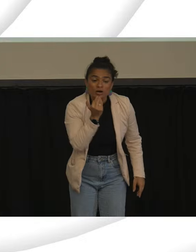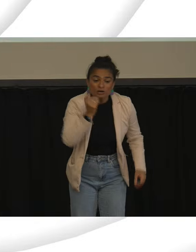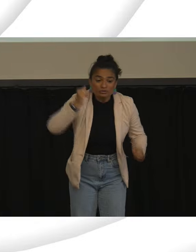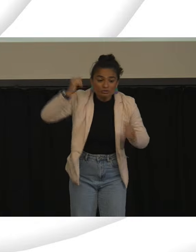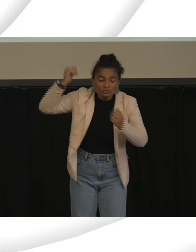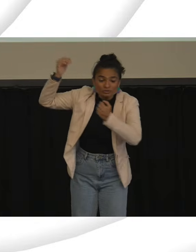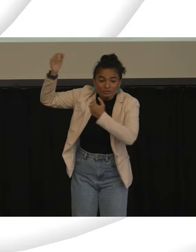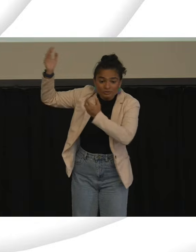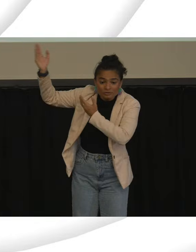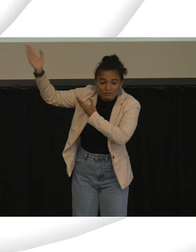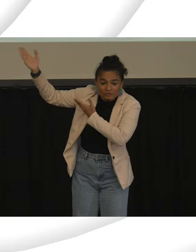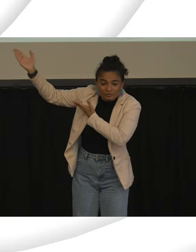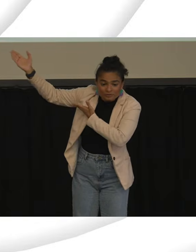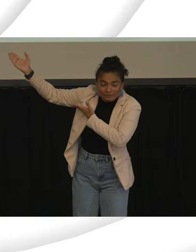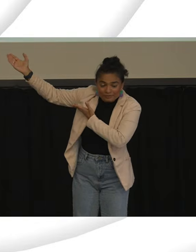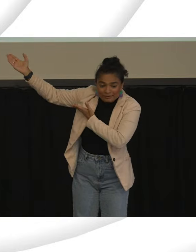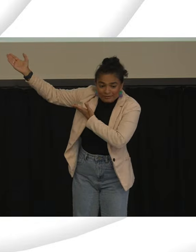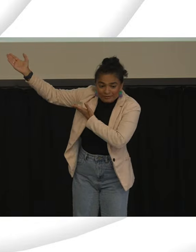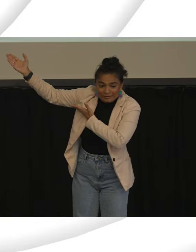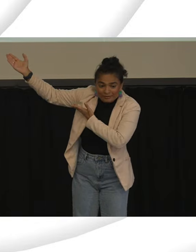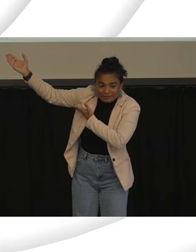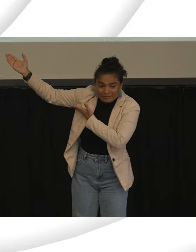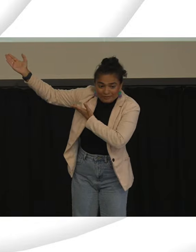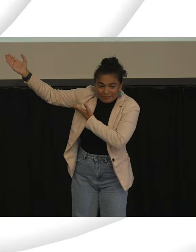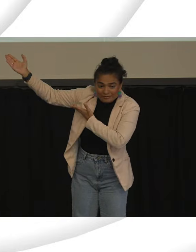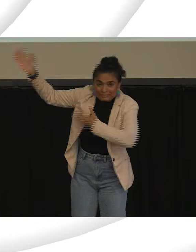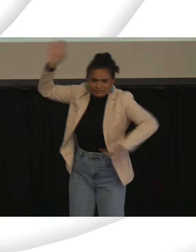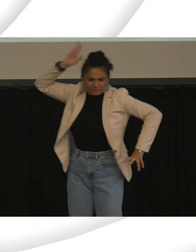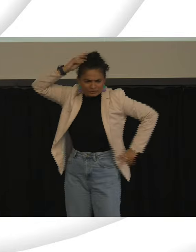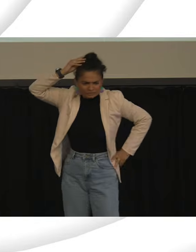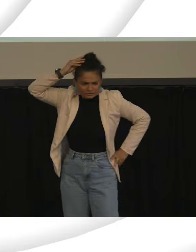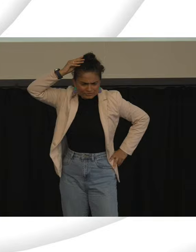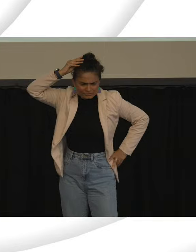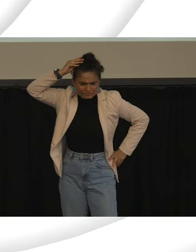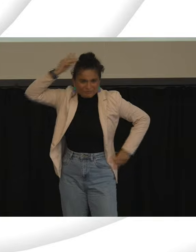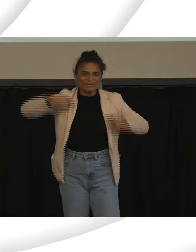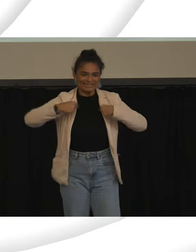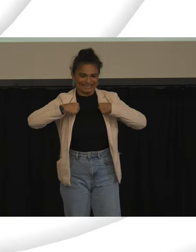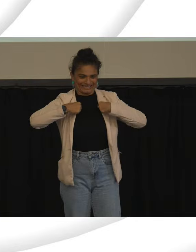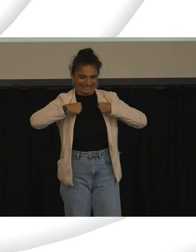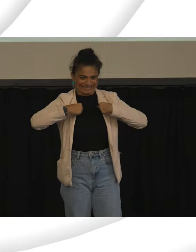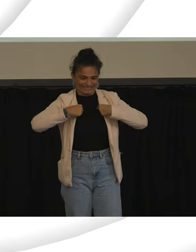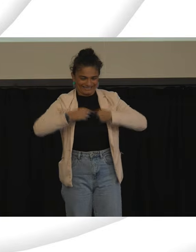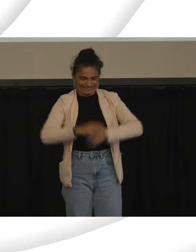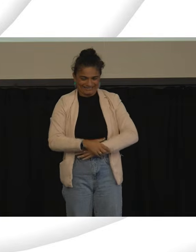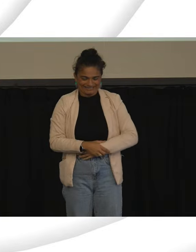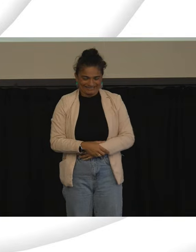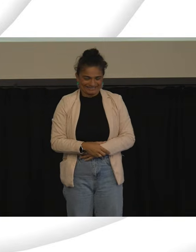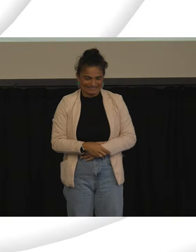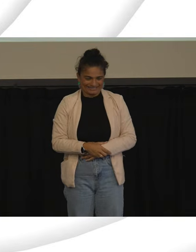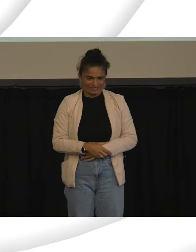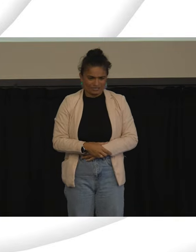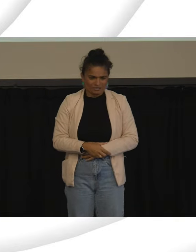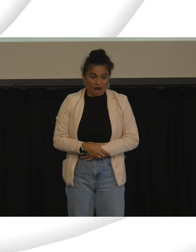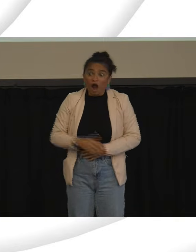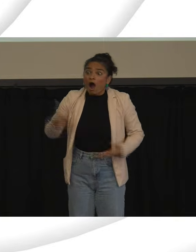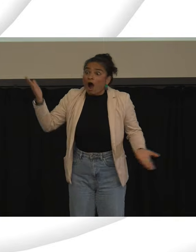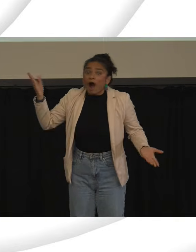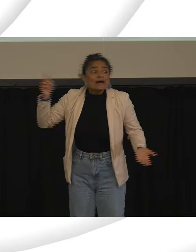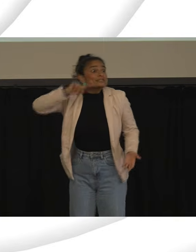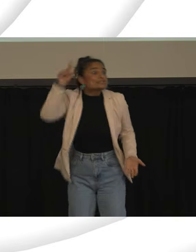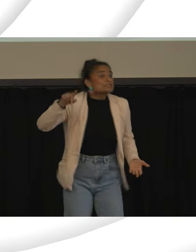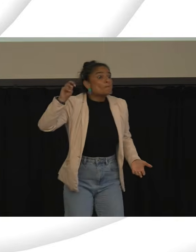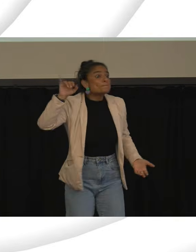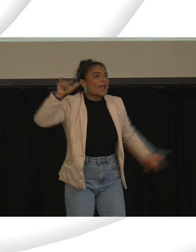be, can you show us the name on the screen, please? Drum roll, very soon. Oh, could it be B? I'm happy to take